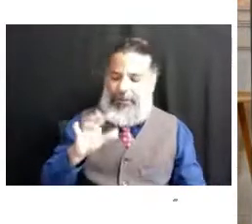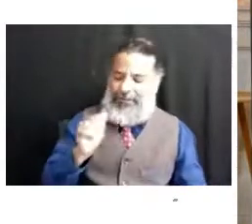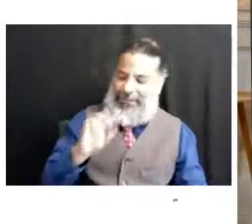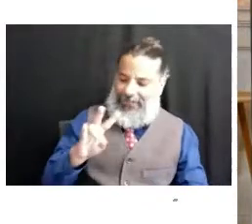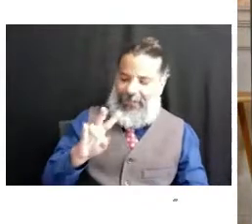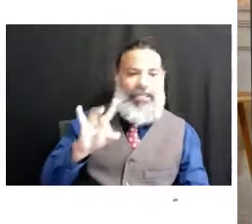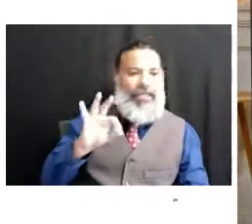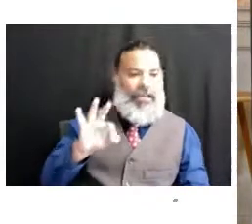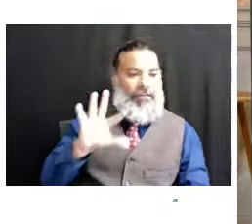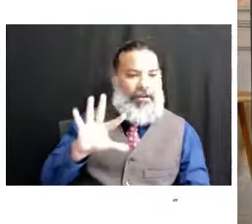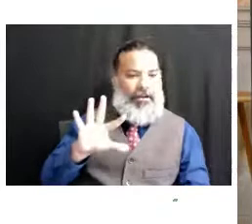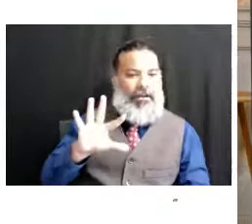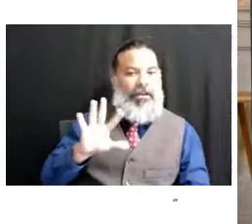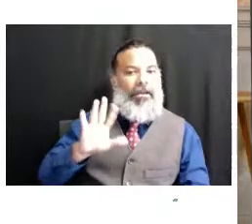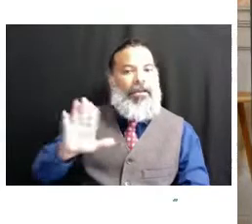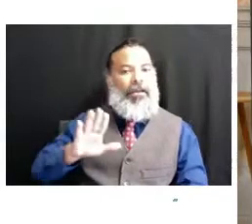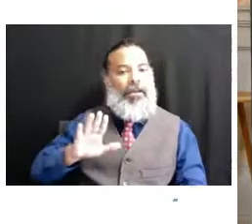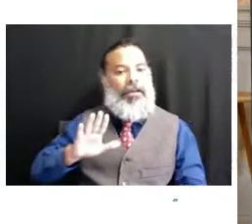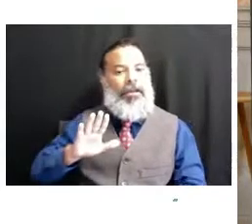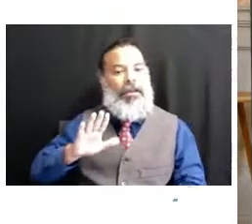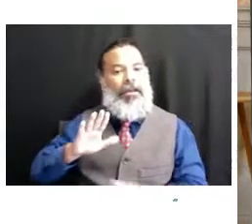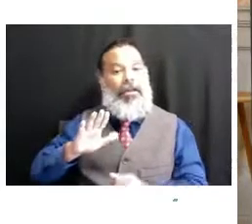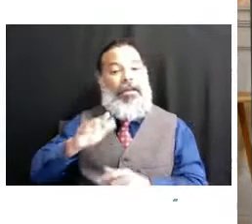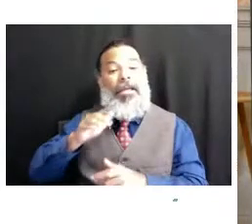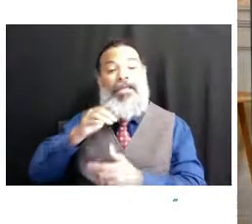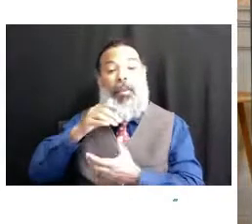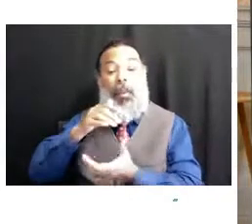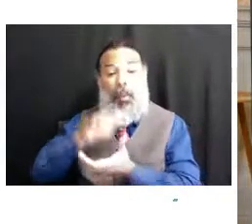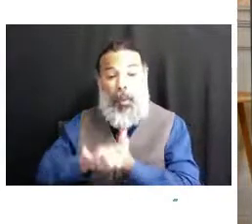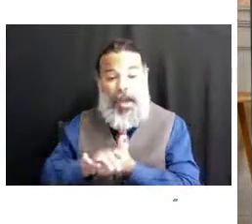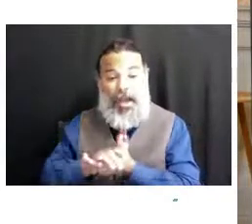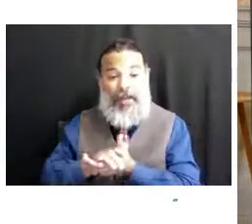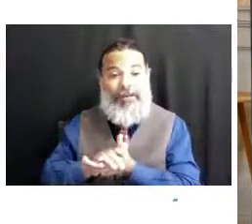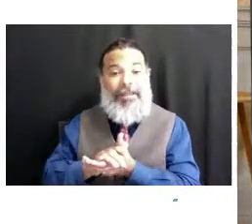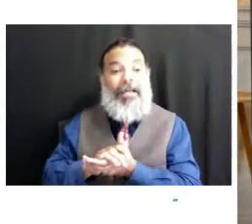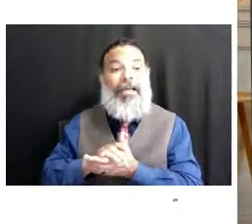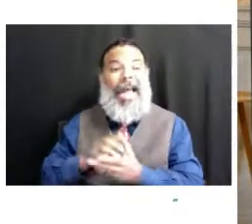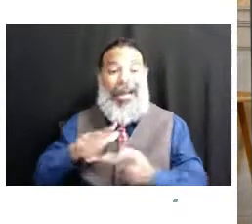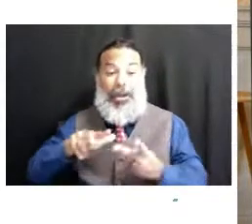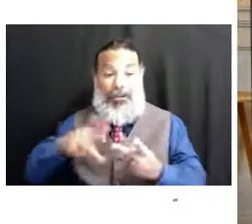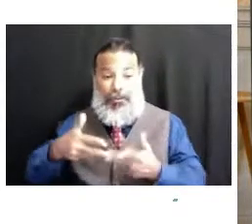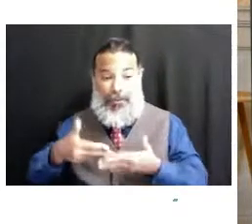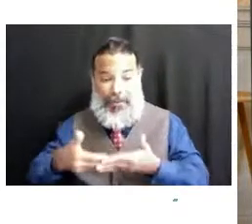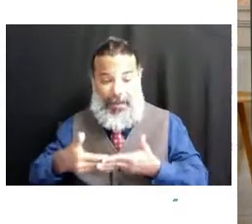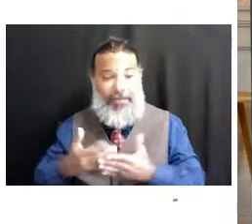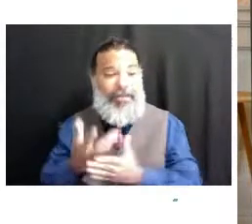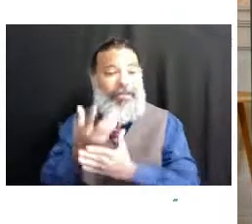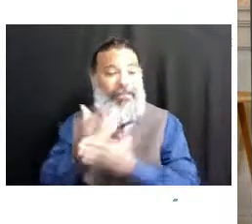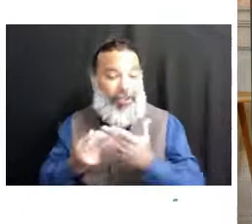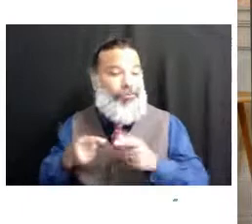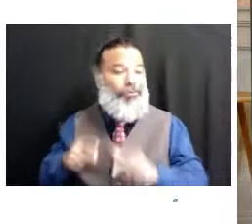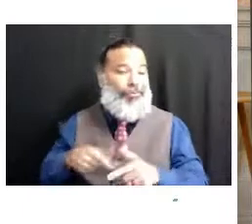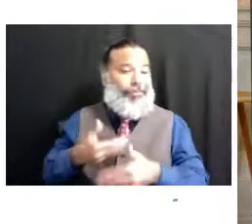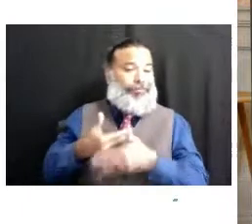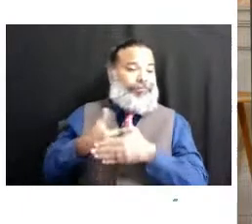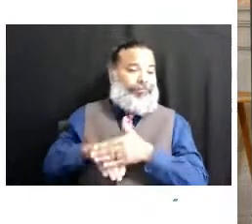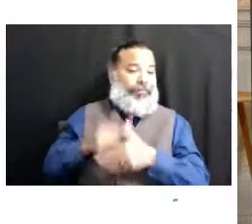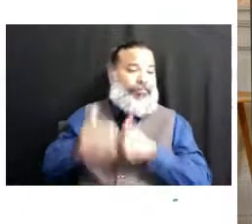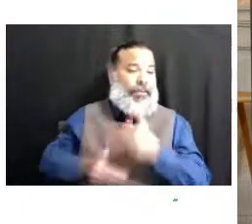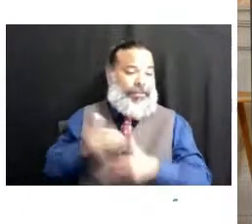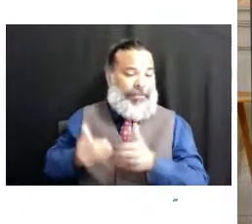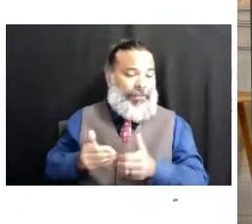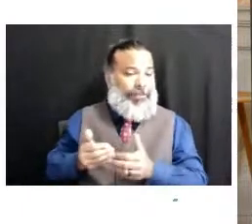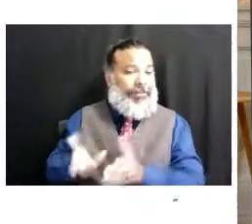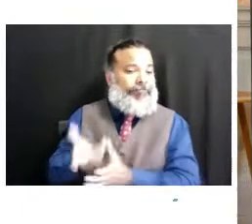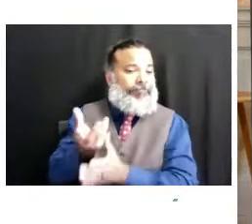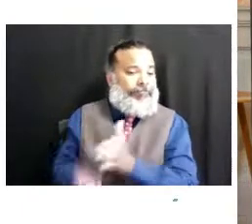1795, his beloved wife dies, and a third child dies in childbirth. So it